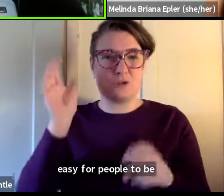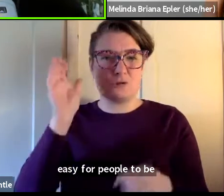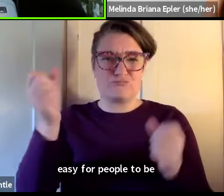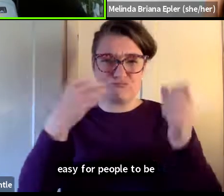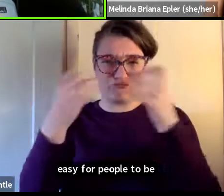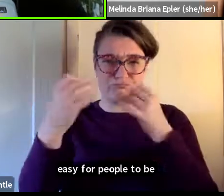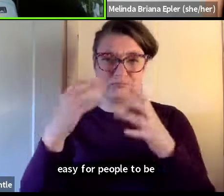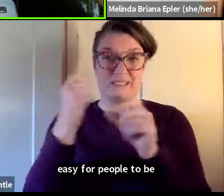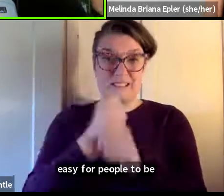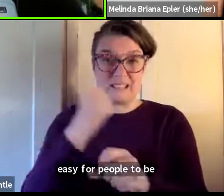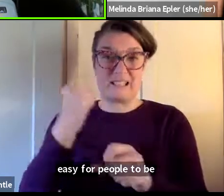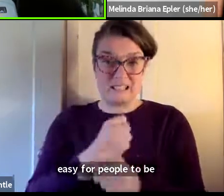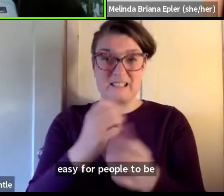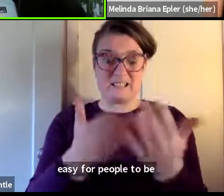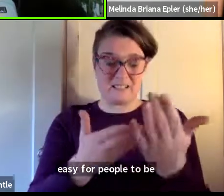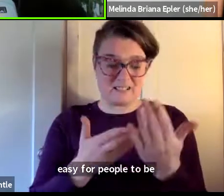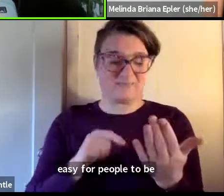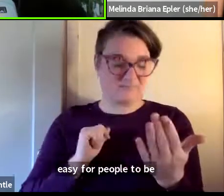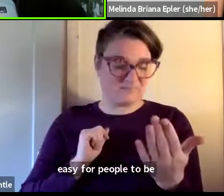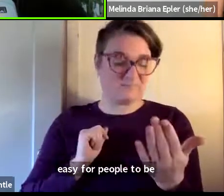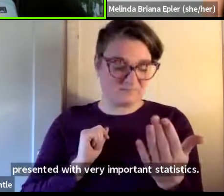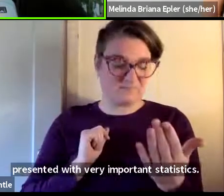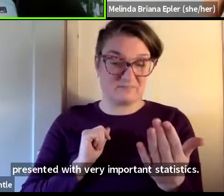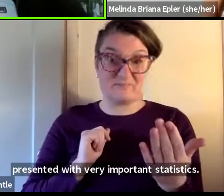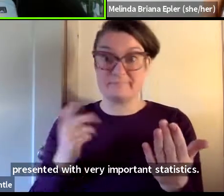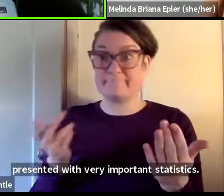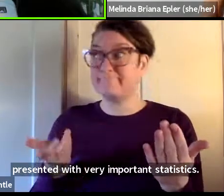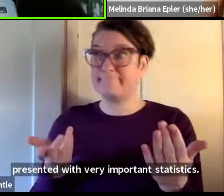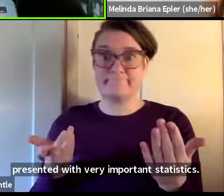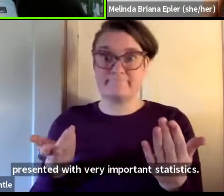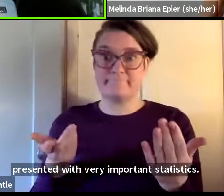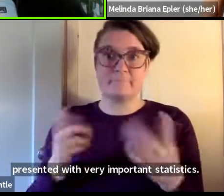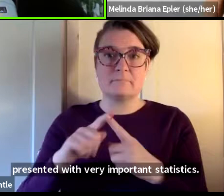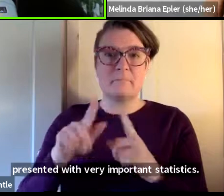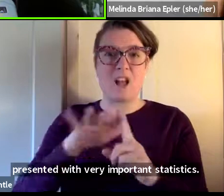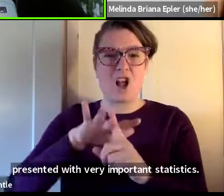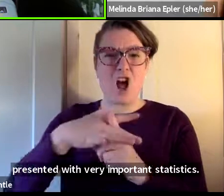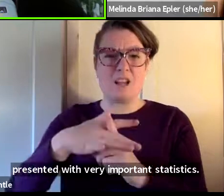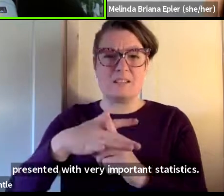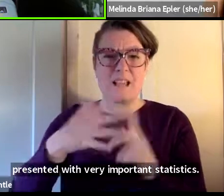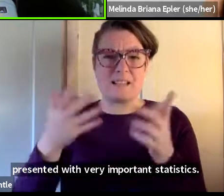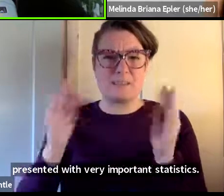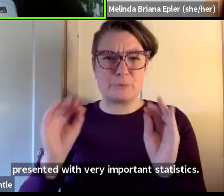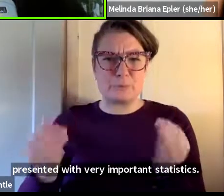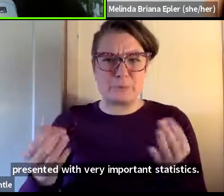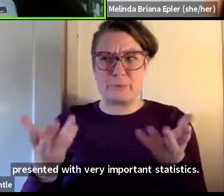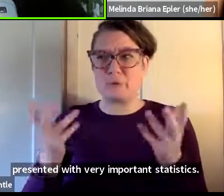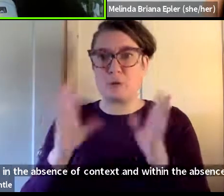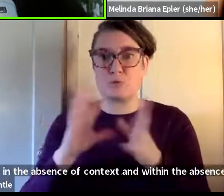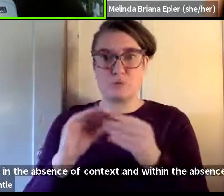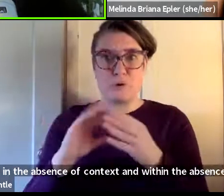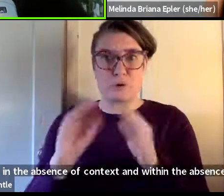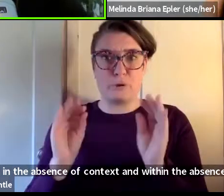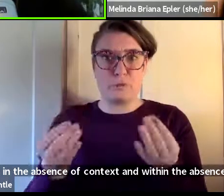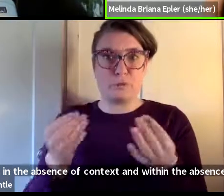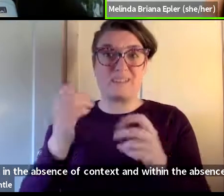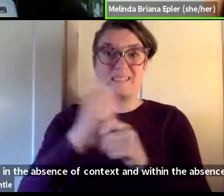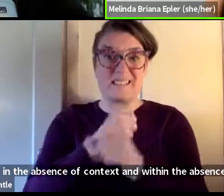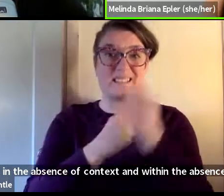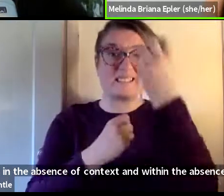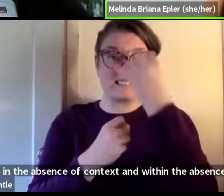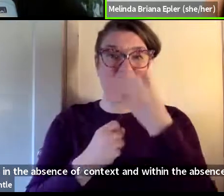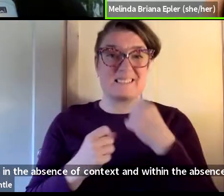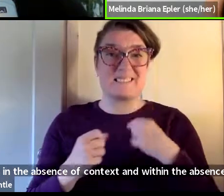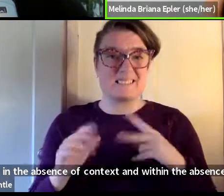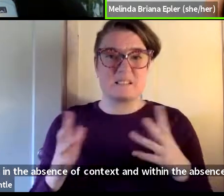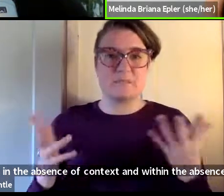statistics. But in the absence of context and in the absence of a story, they're easy to forget. Mhm. And